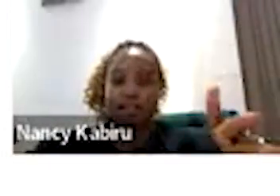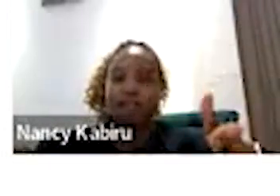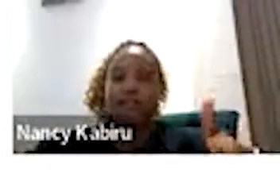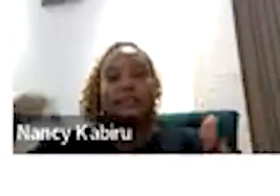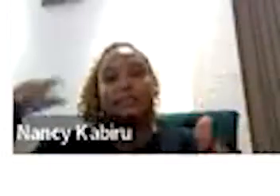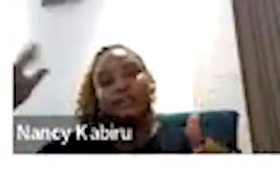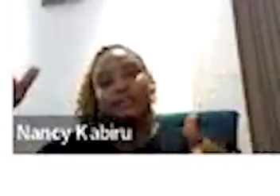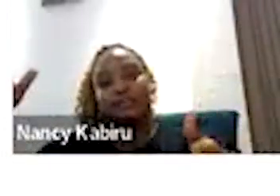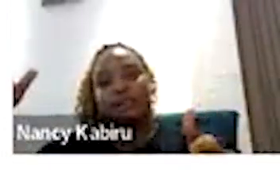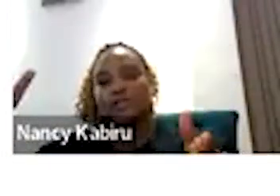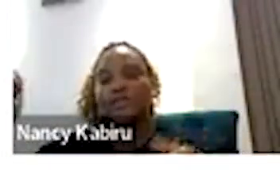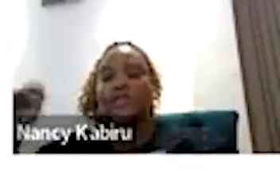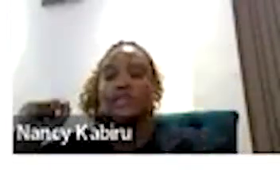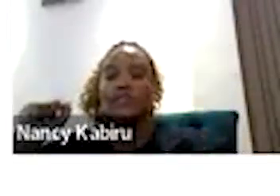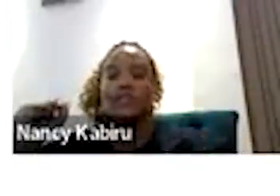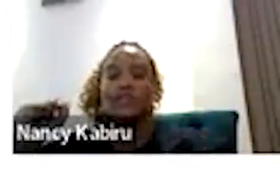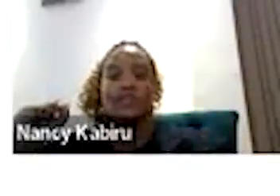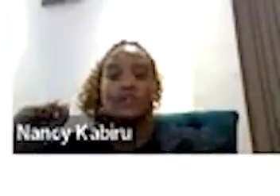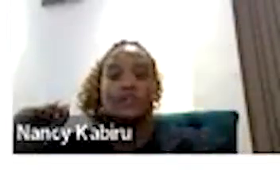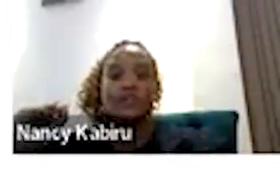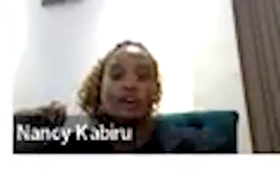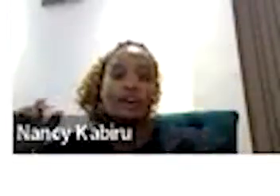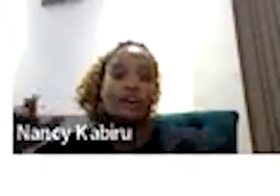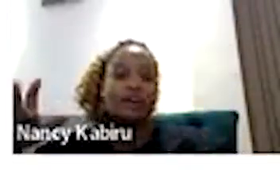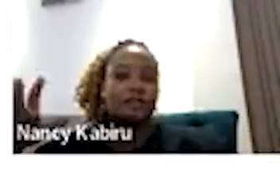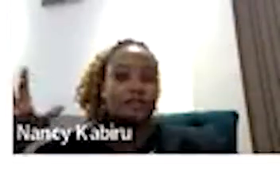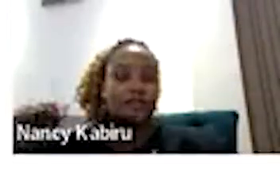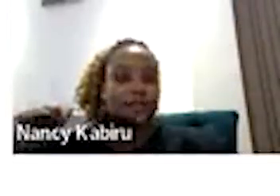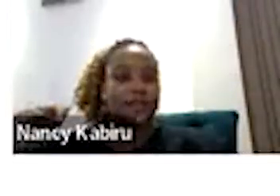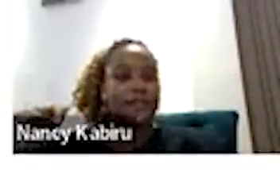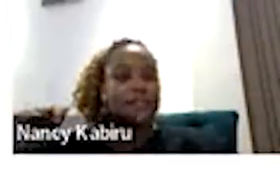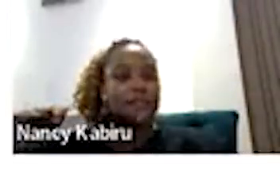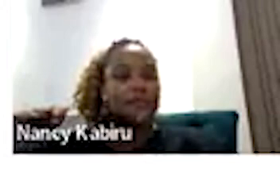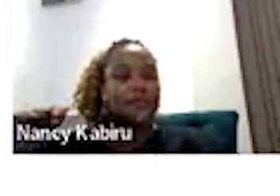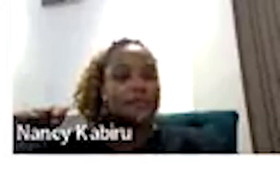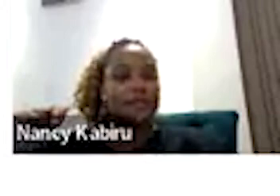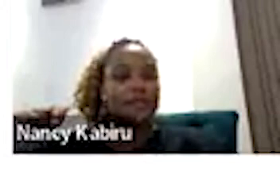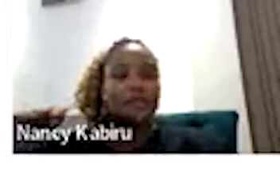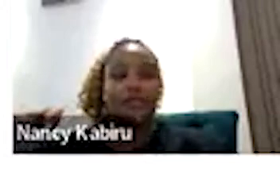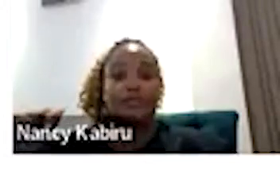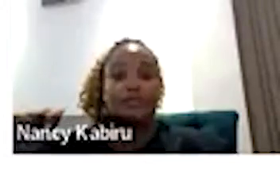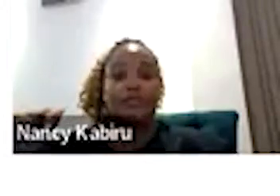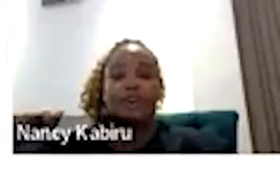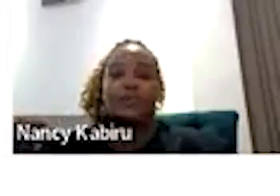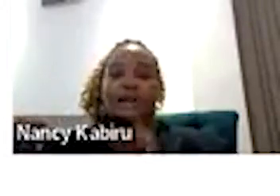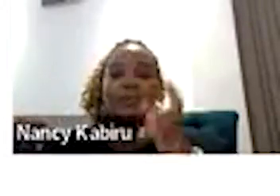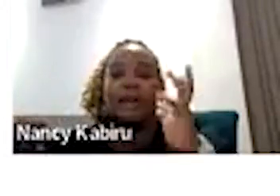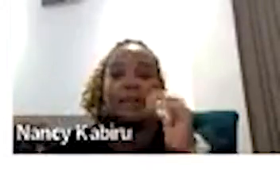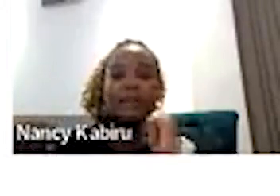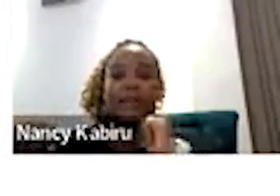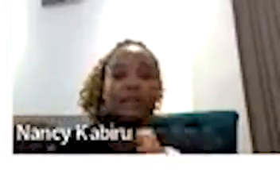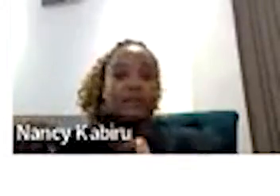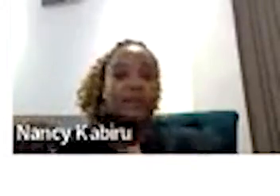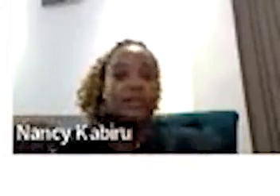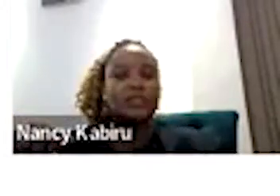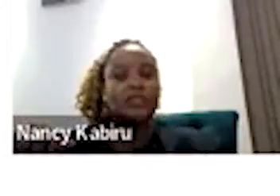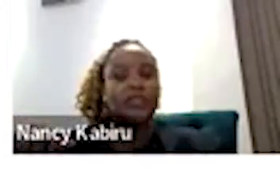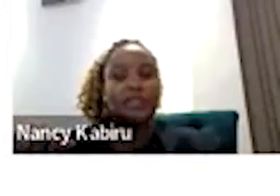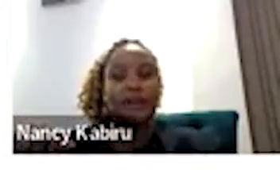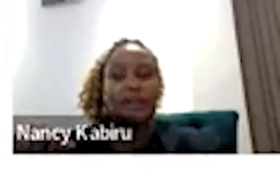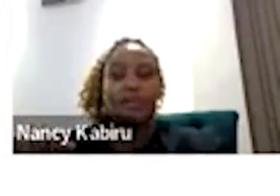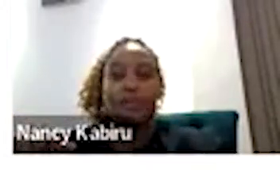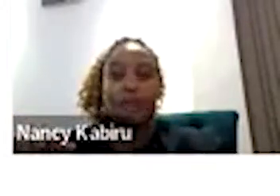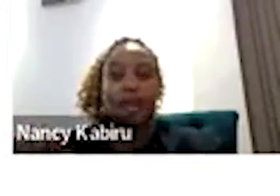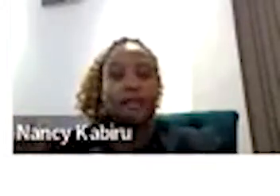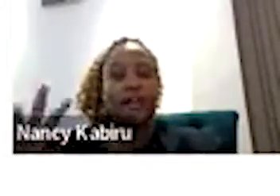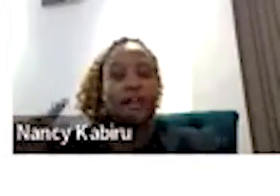day. So you can be joyful because you received good news, or a spouse sent you something beautiful. You can be happy because you were told